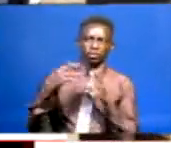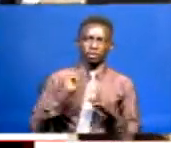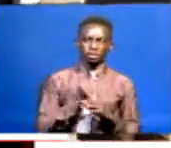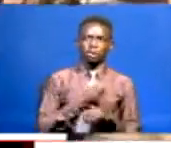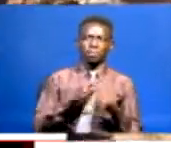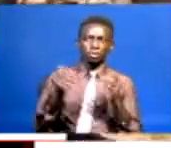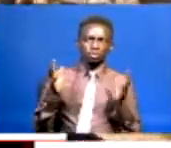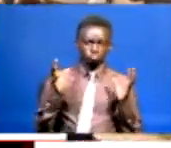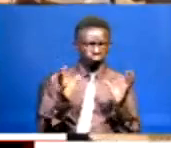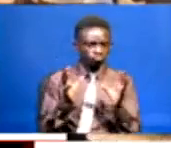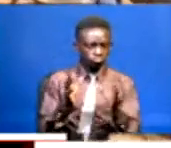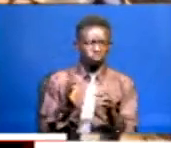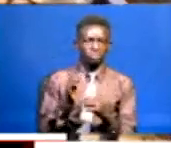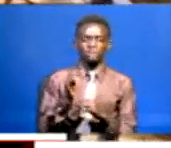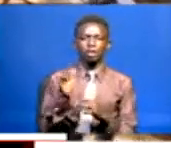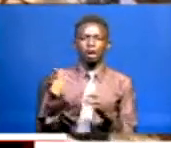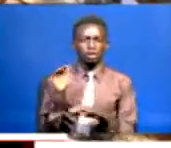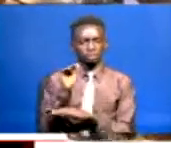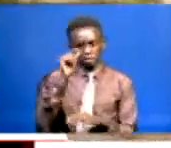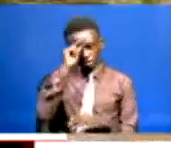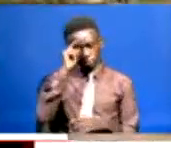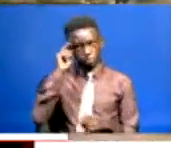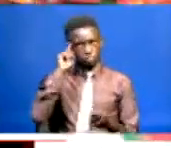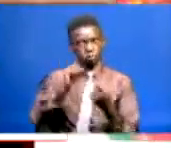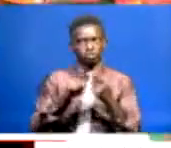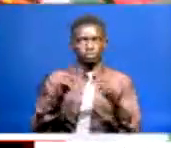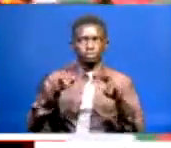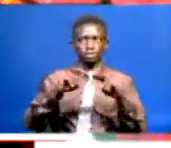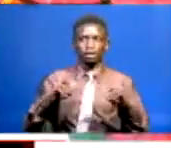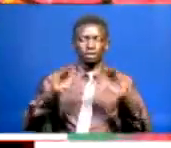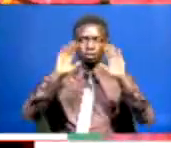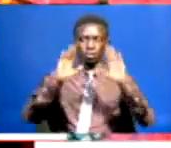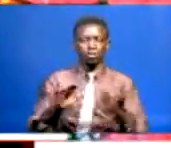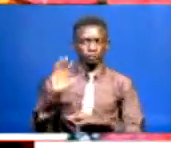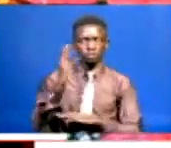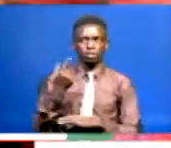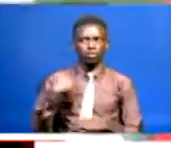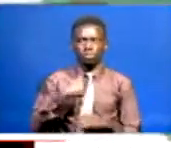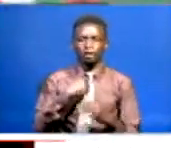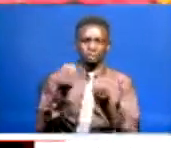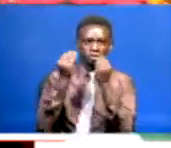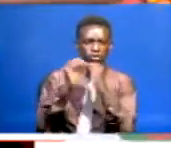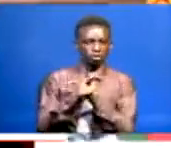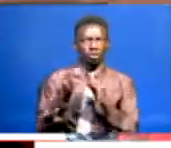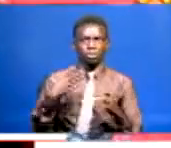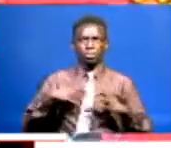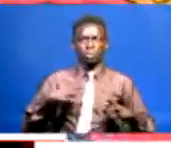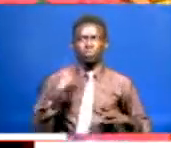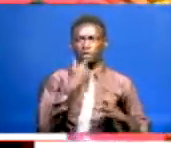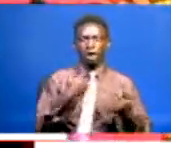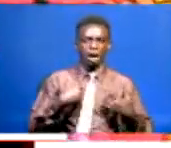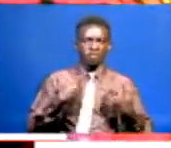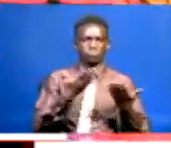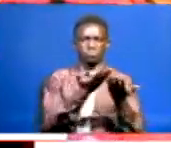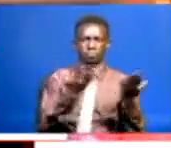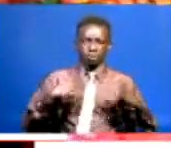government to sensitize the communities on the importance of trees. Hatukuelimishwa. Watu wa forest tunao Kilifi hapa na